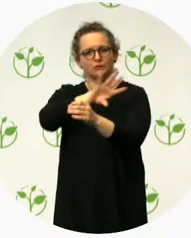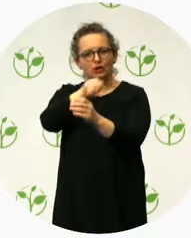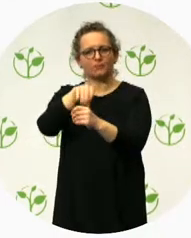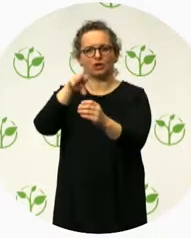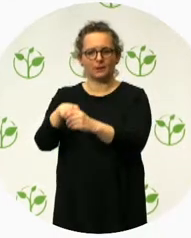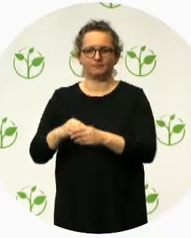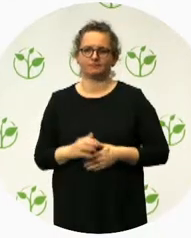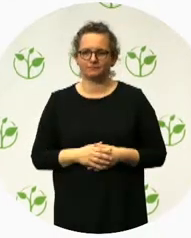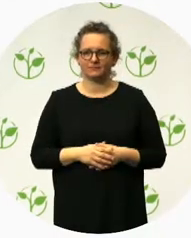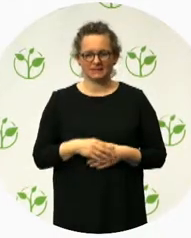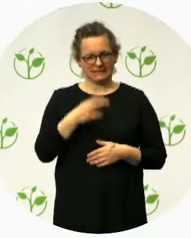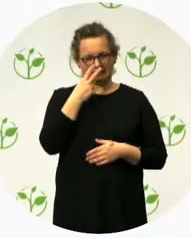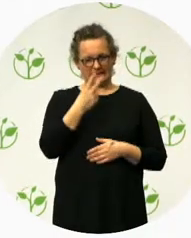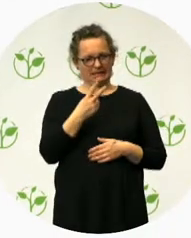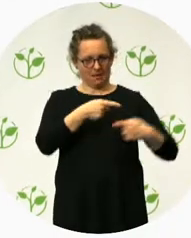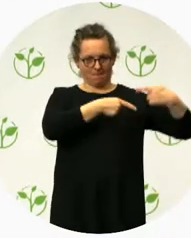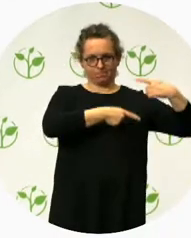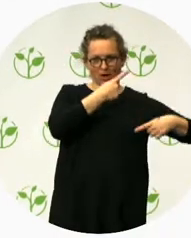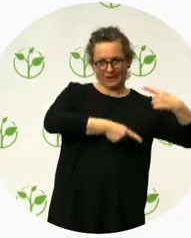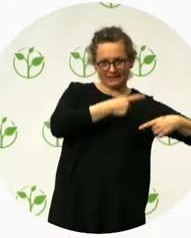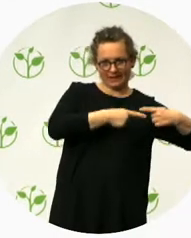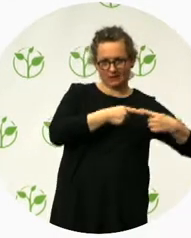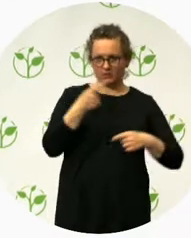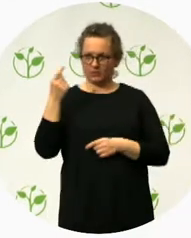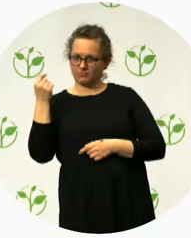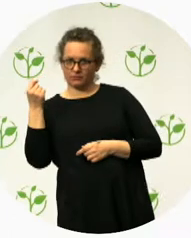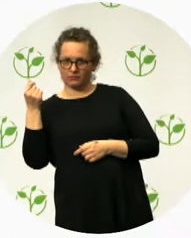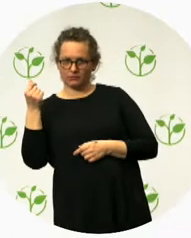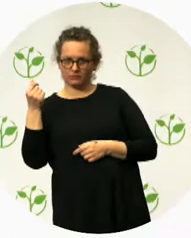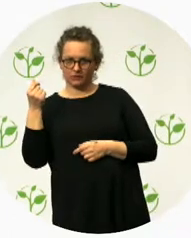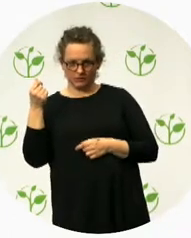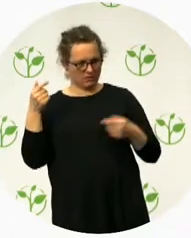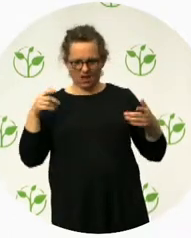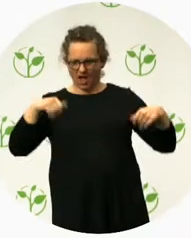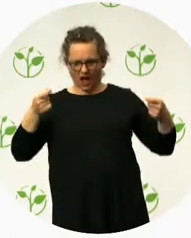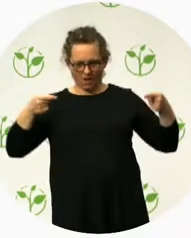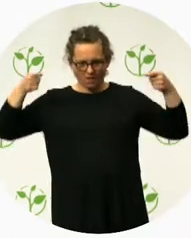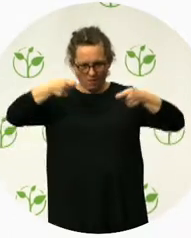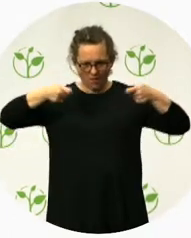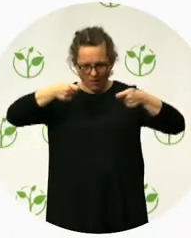in line with the Paris principles and foresees a yearly amount of